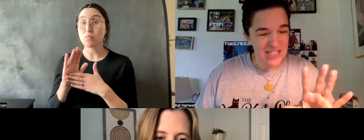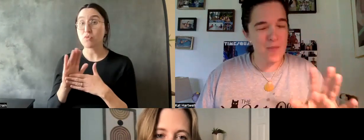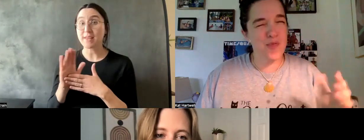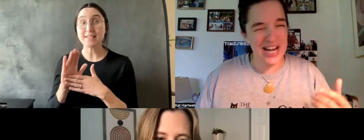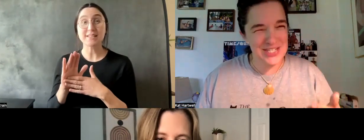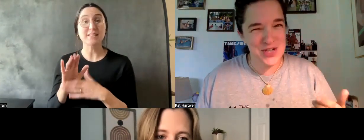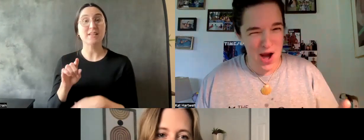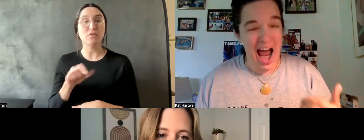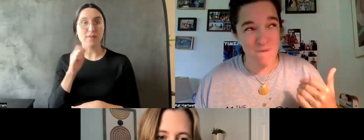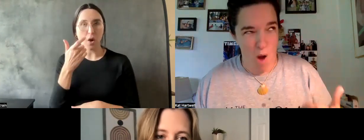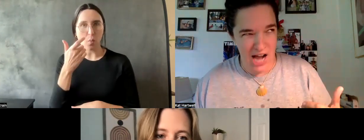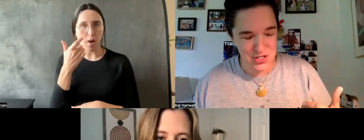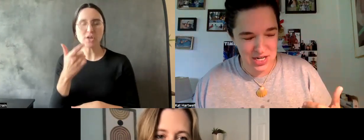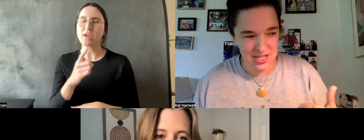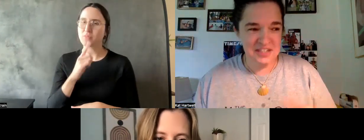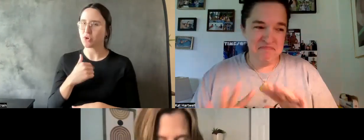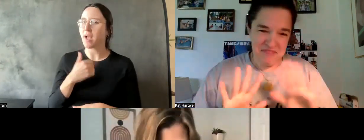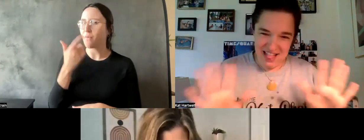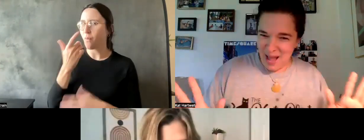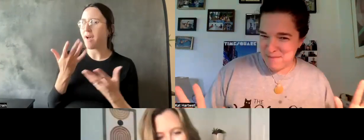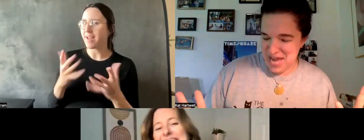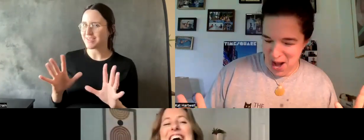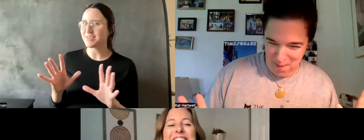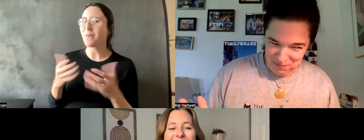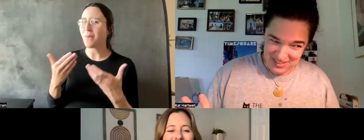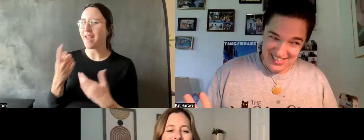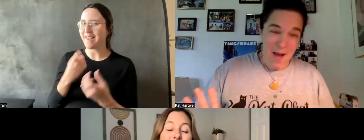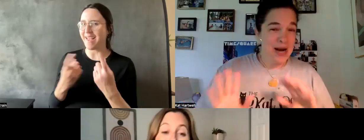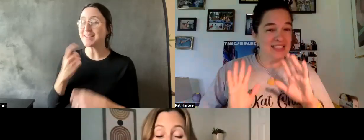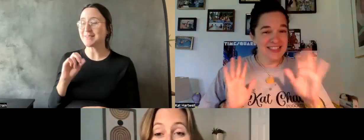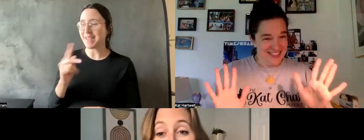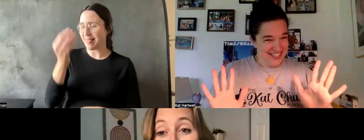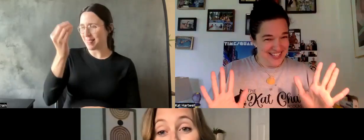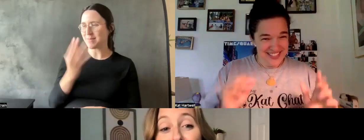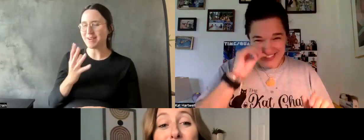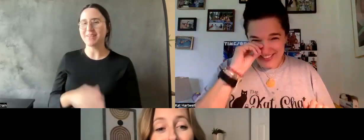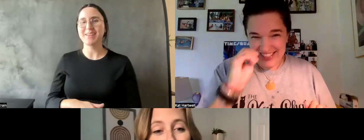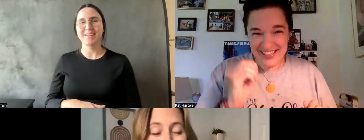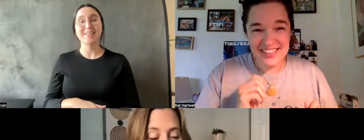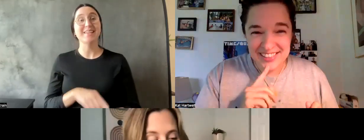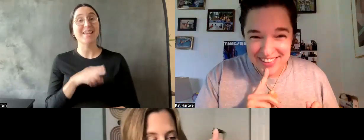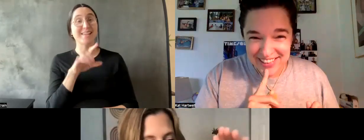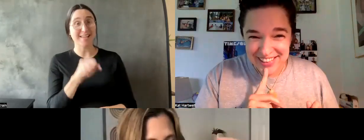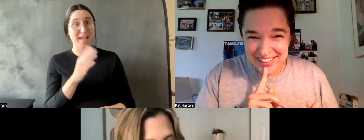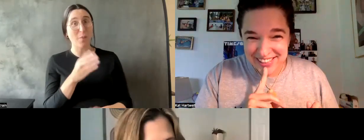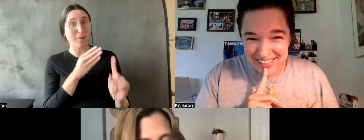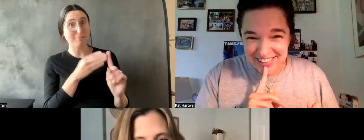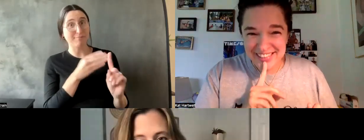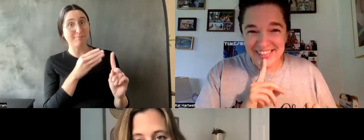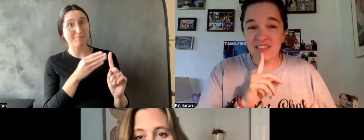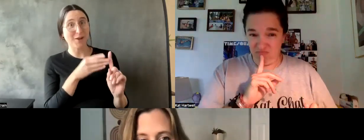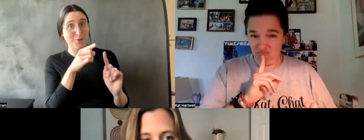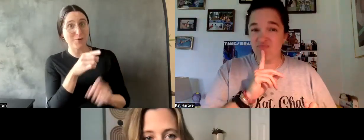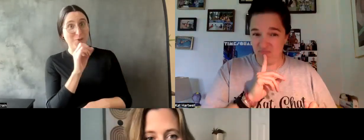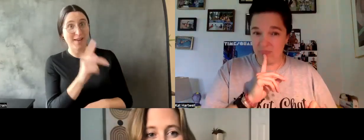not watched, I'm pretty sure I've watched. Let me know. Well, you're going to be my go-to then. Once I get a couple